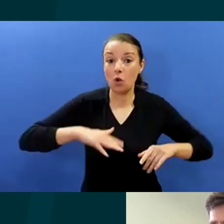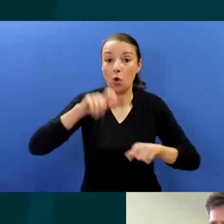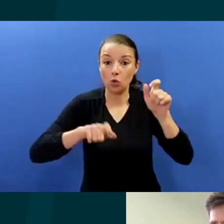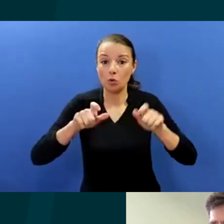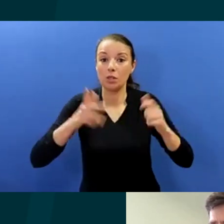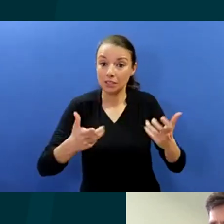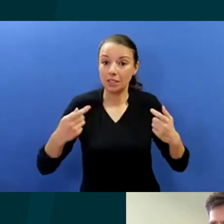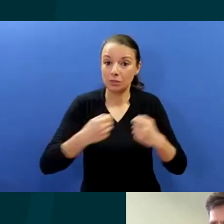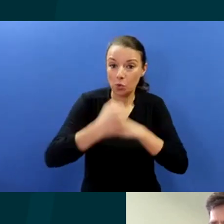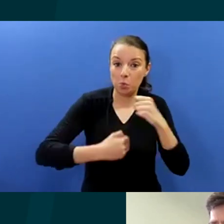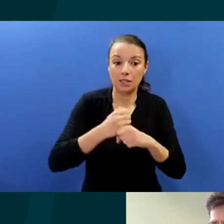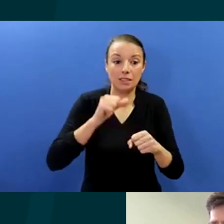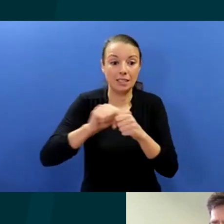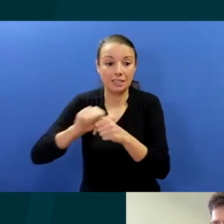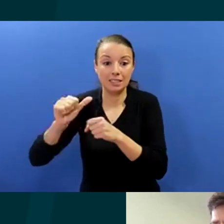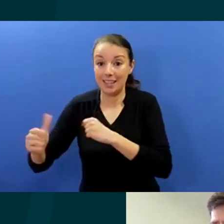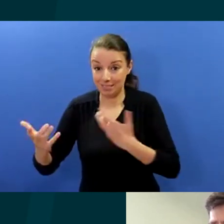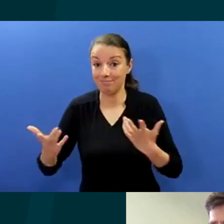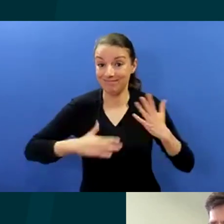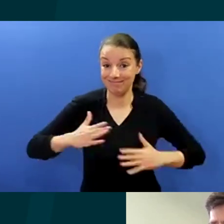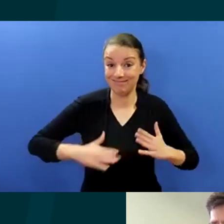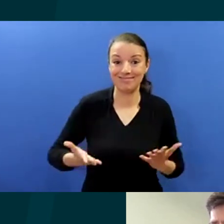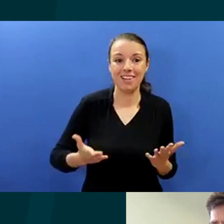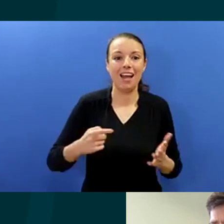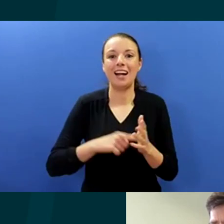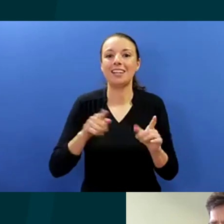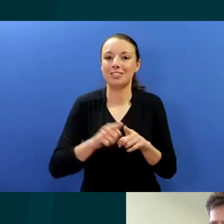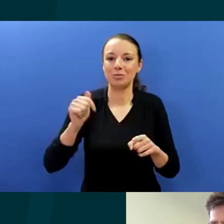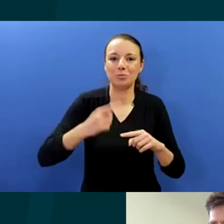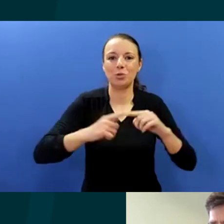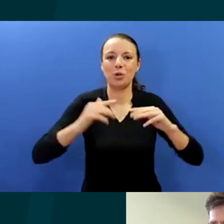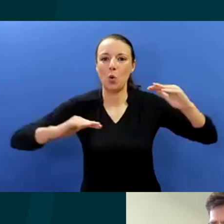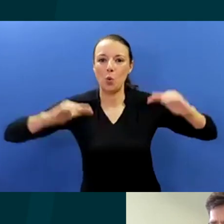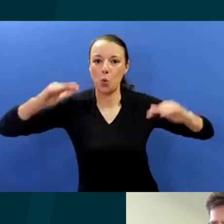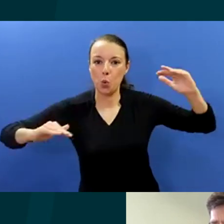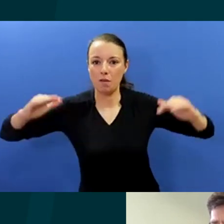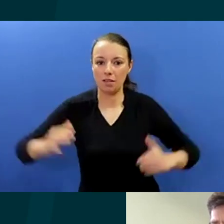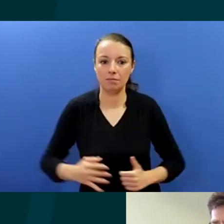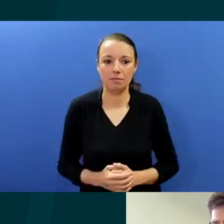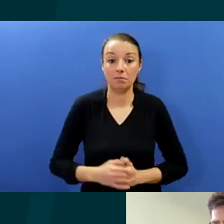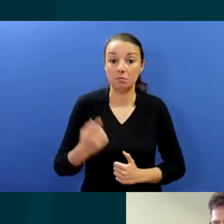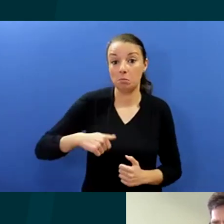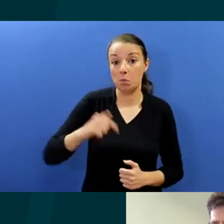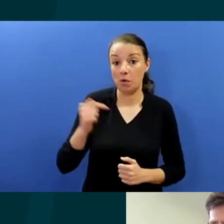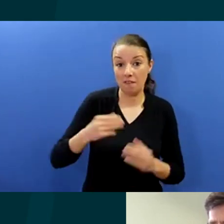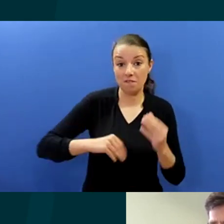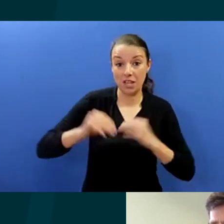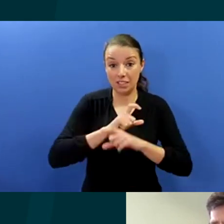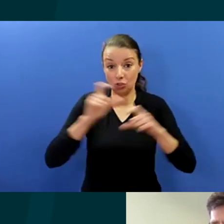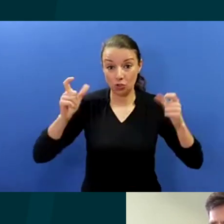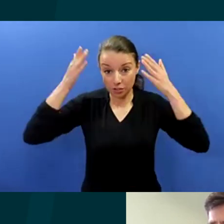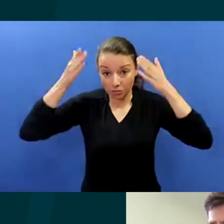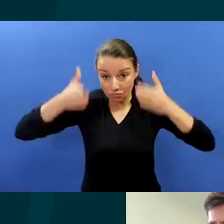sometimes you have to balance. Okay, should we invest more time to even get other